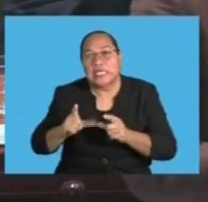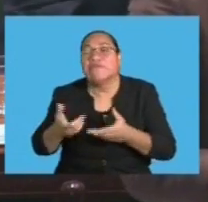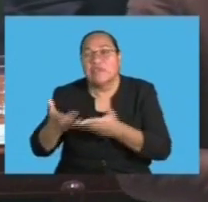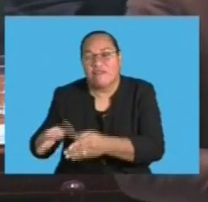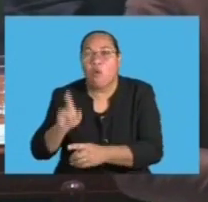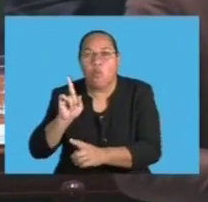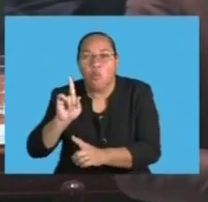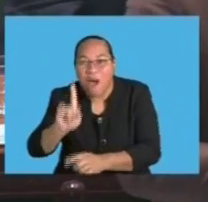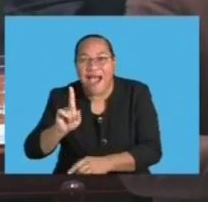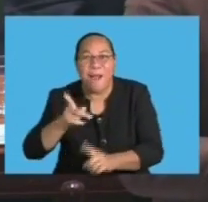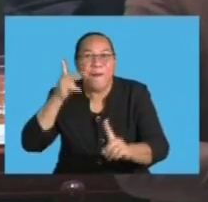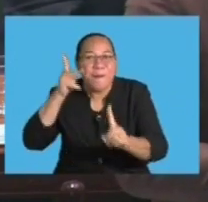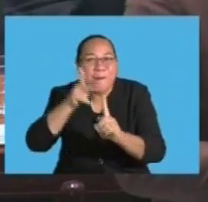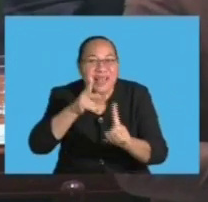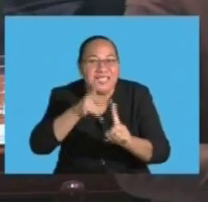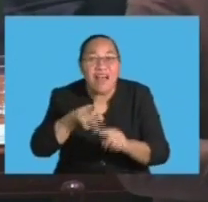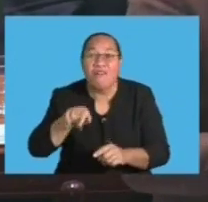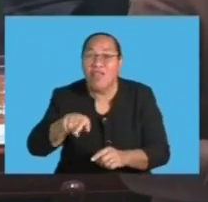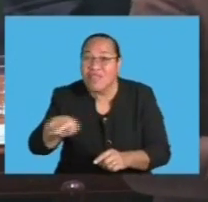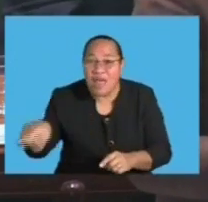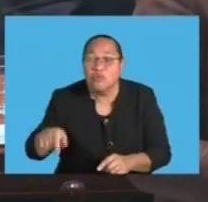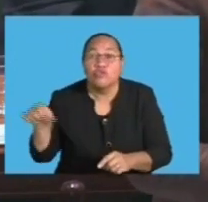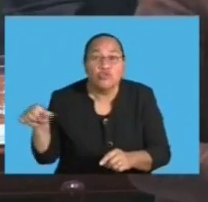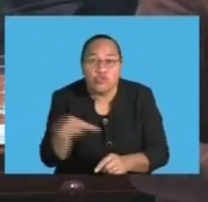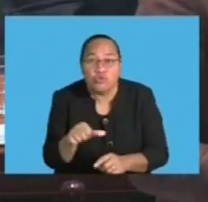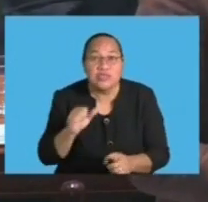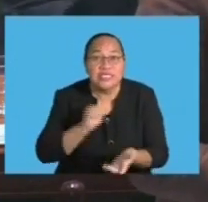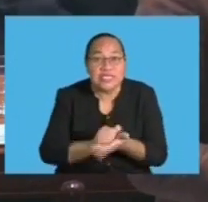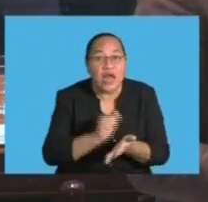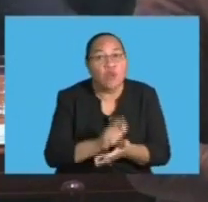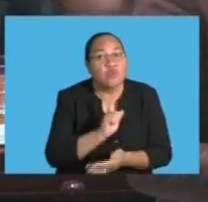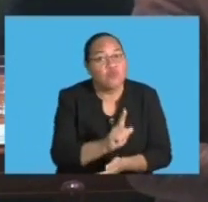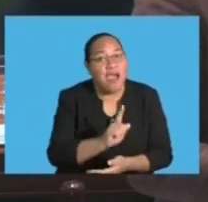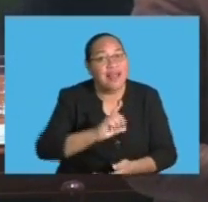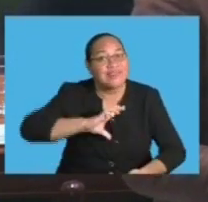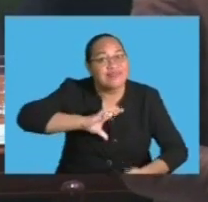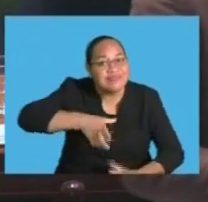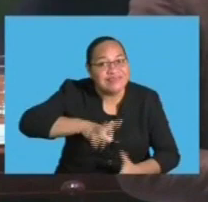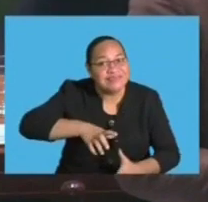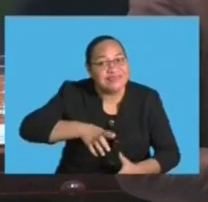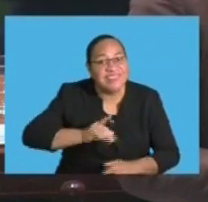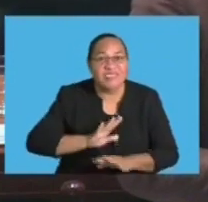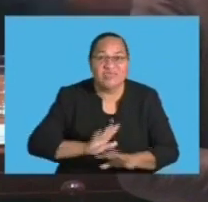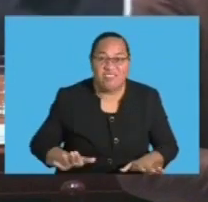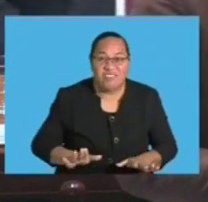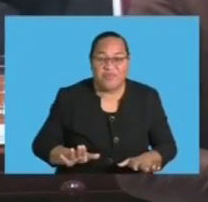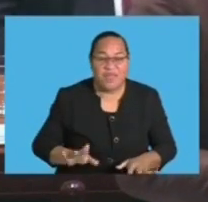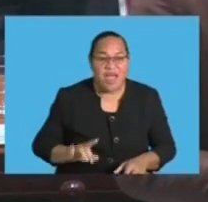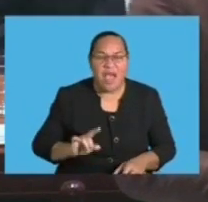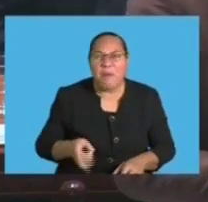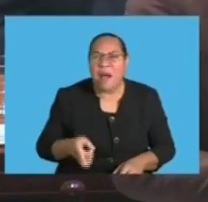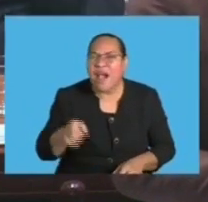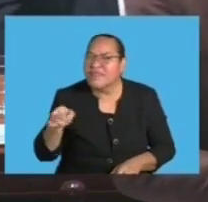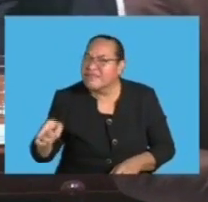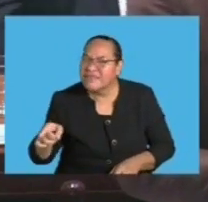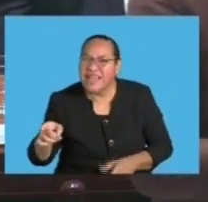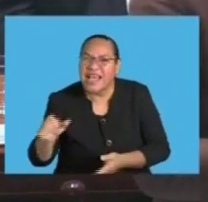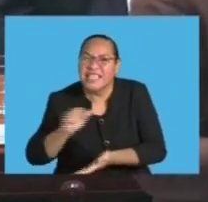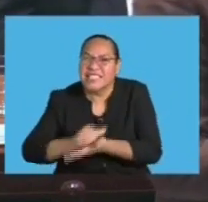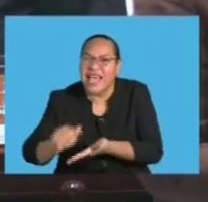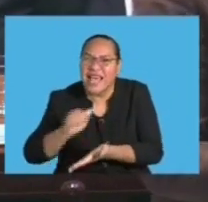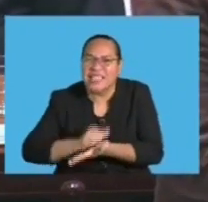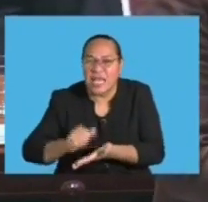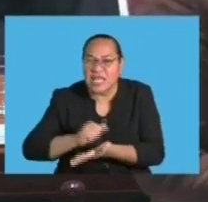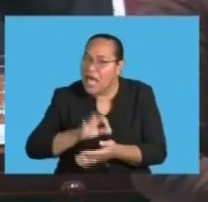particular purpose, for them to sell a particular item. And obviously, as you know, single-roll cigarettes and drugs are not part